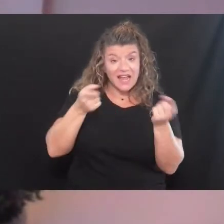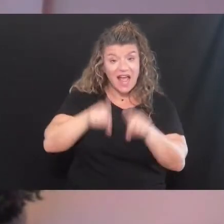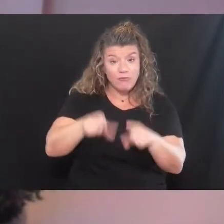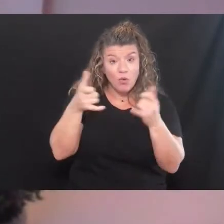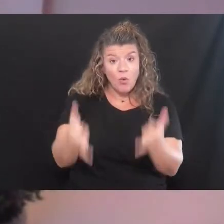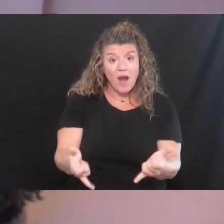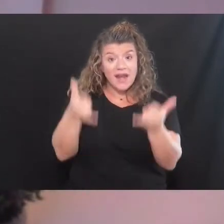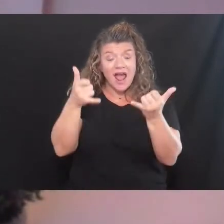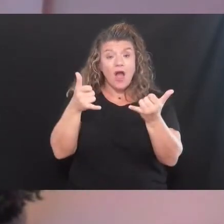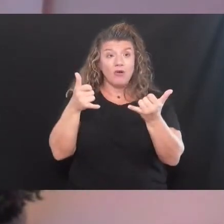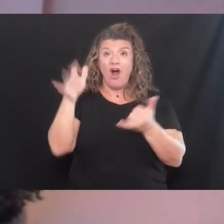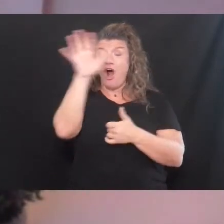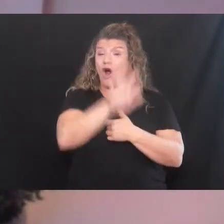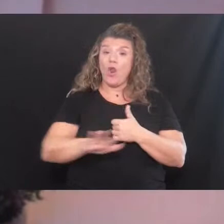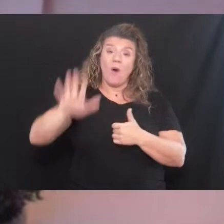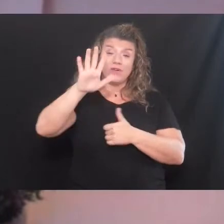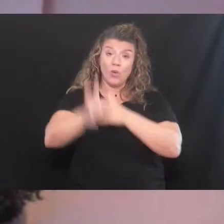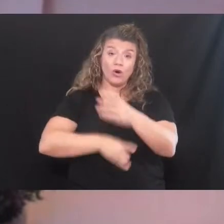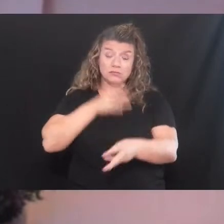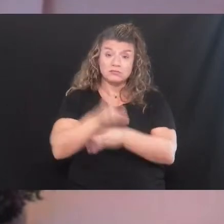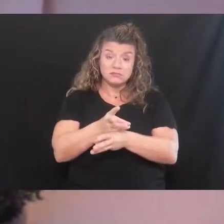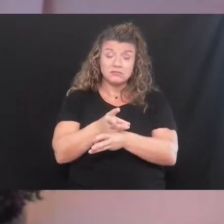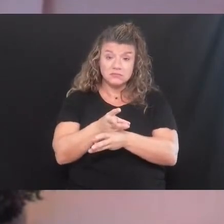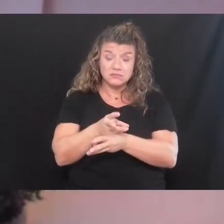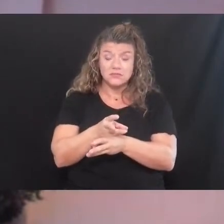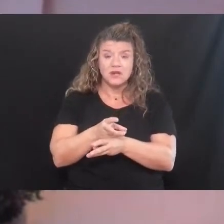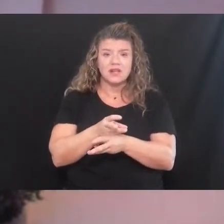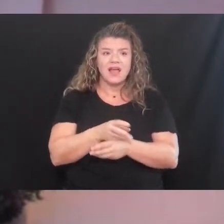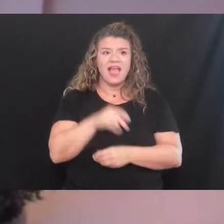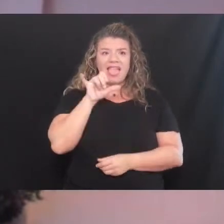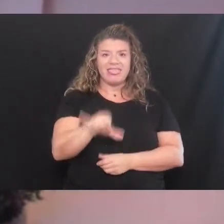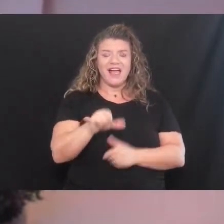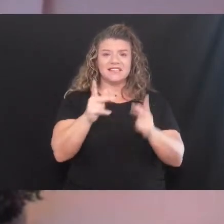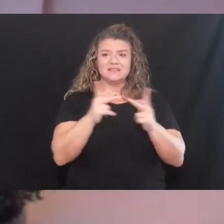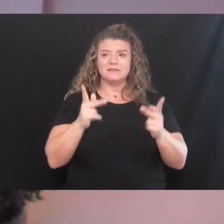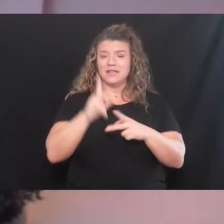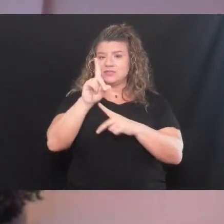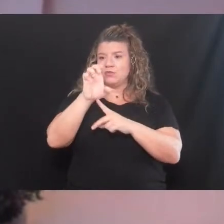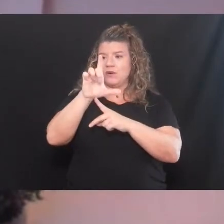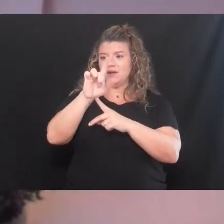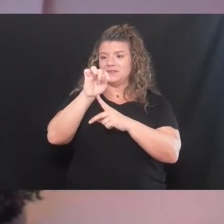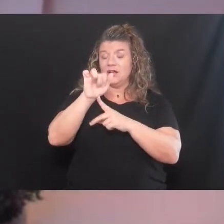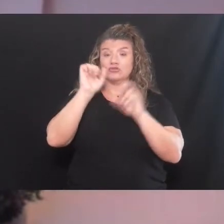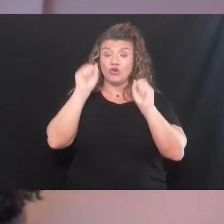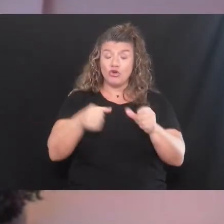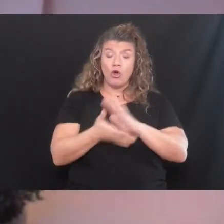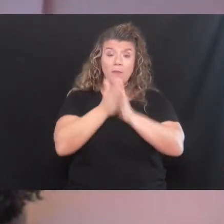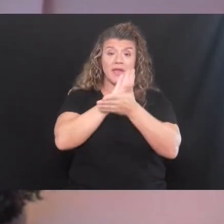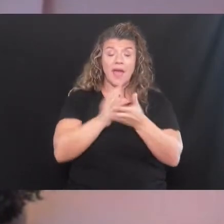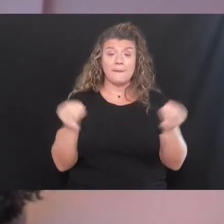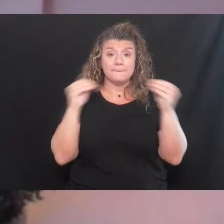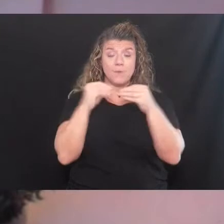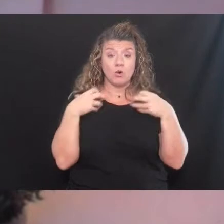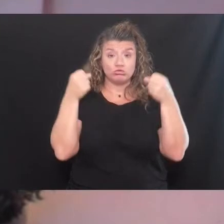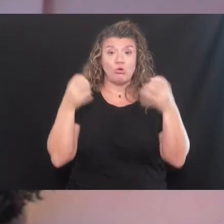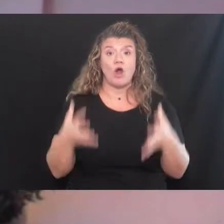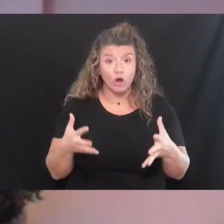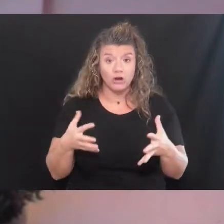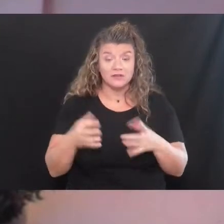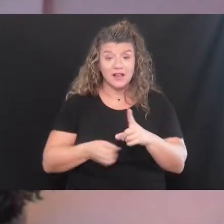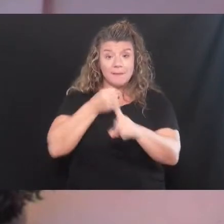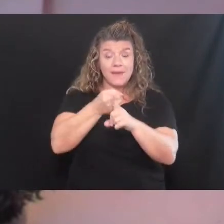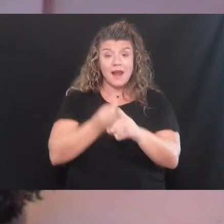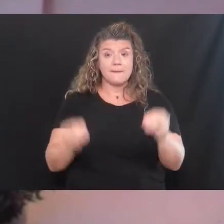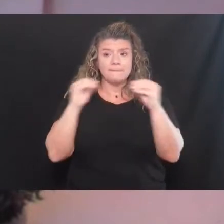on the planet. And this is a place where the Delta variant may get stronger and more fit as it comes out